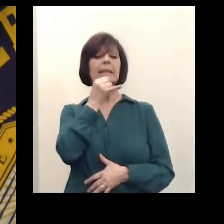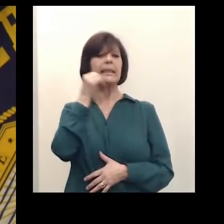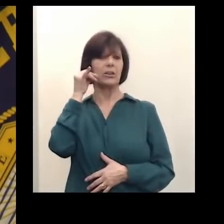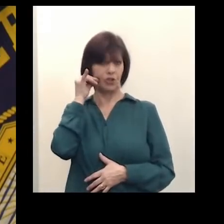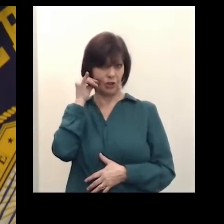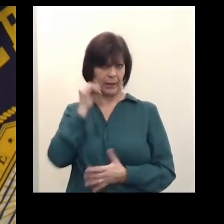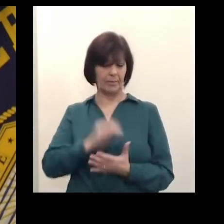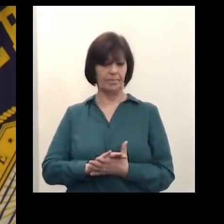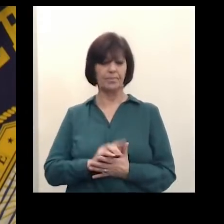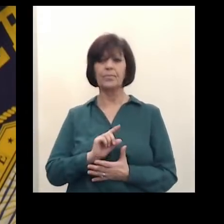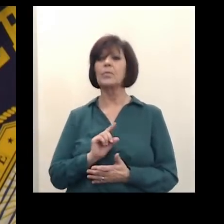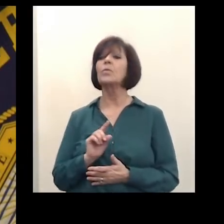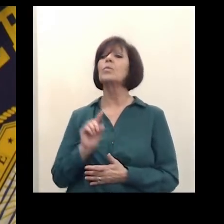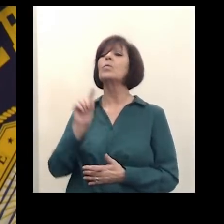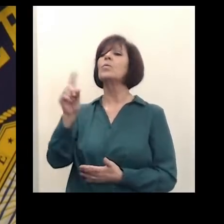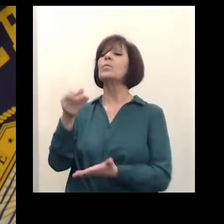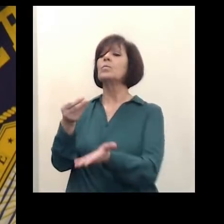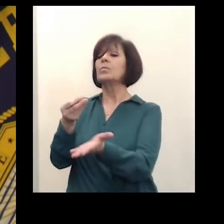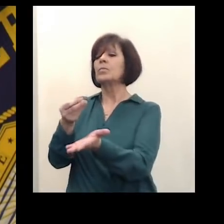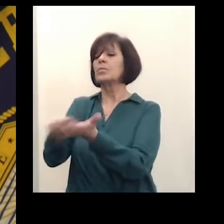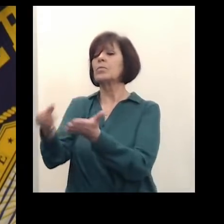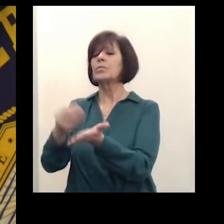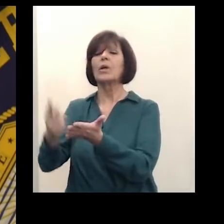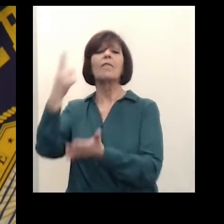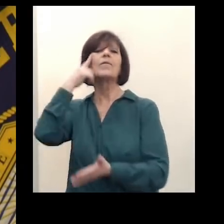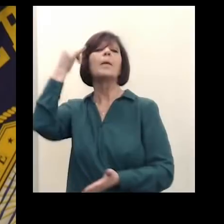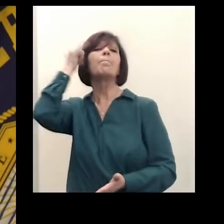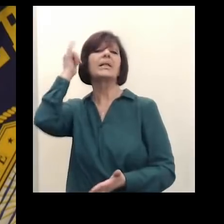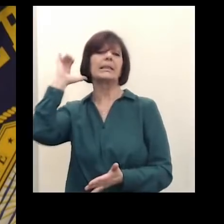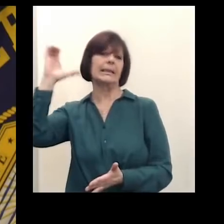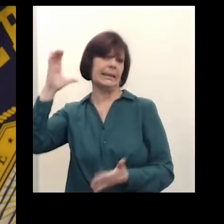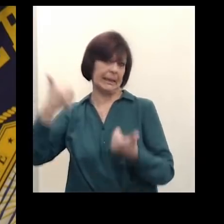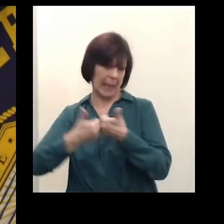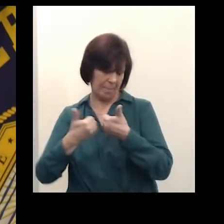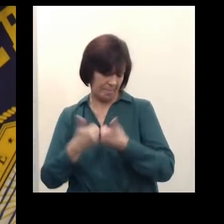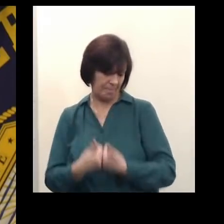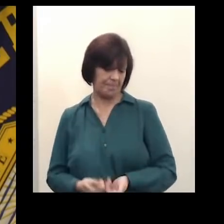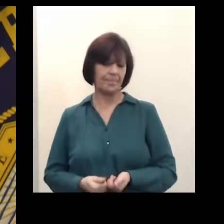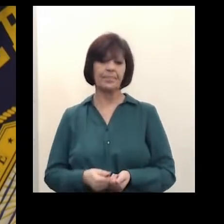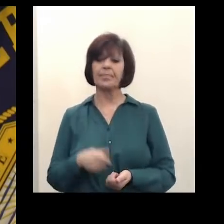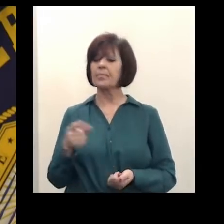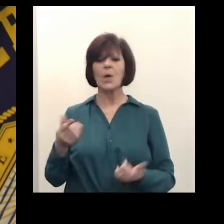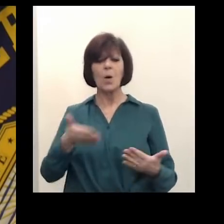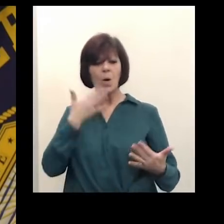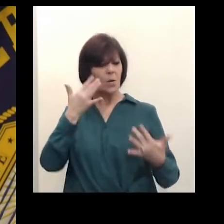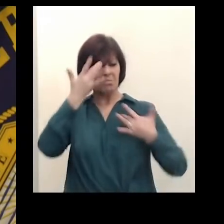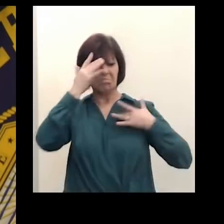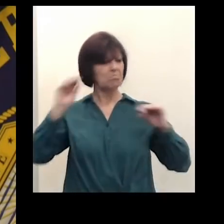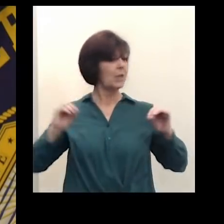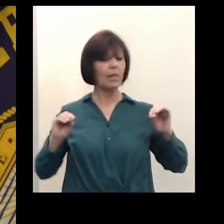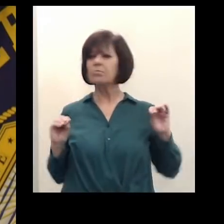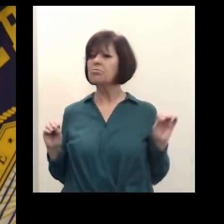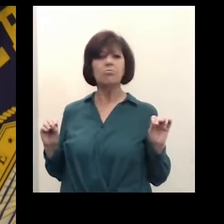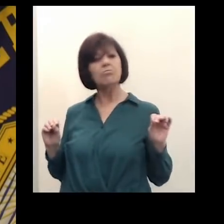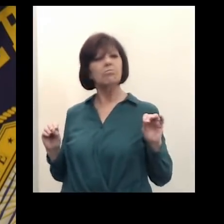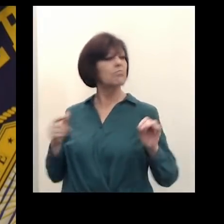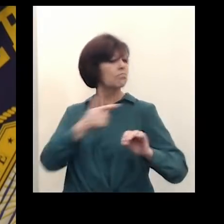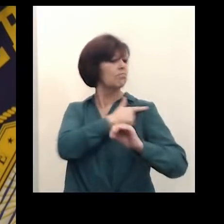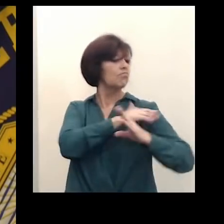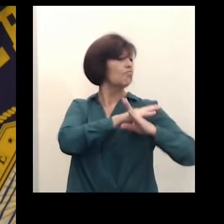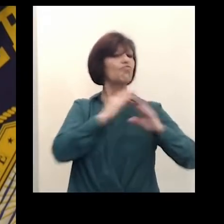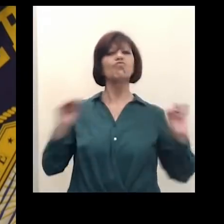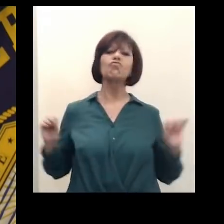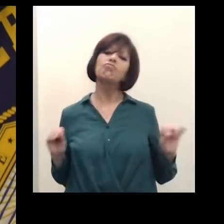bought supplies for the Bills game. They were asymptomatic, they were unvaccinated, they